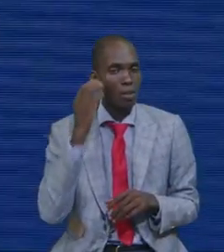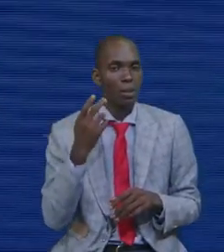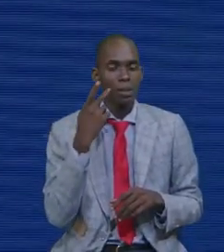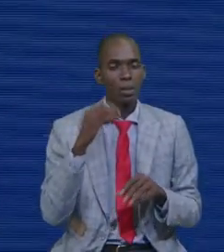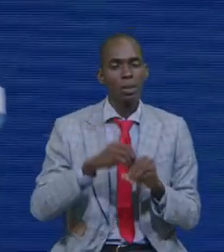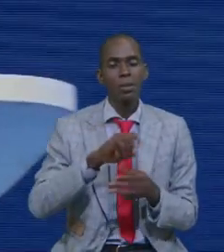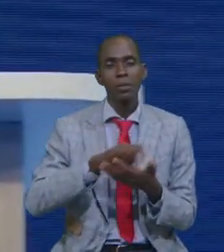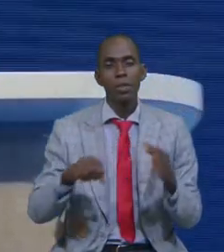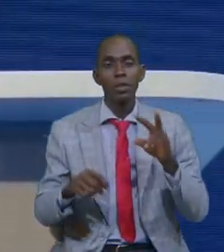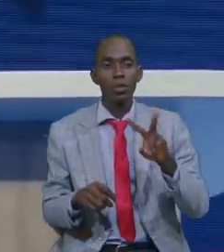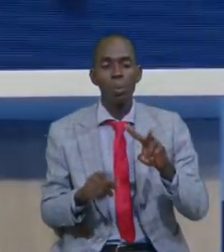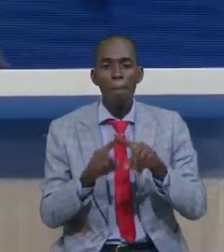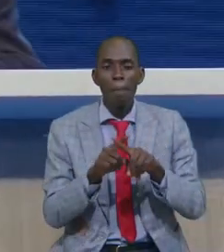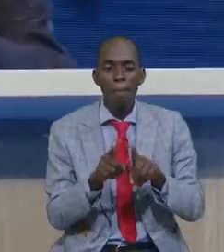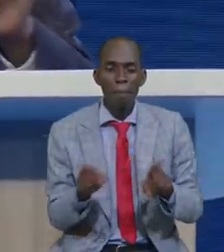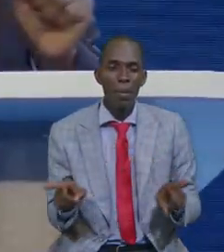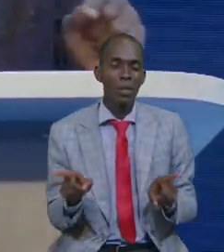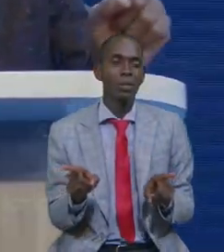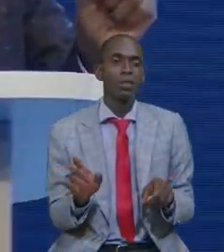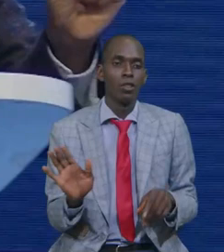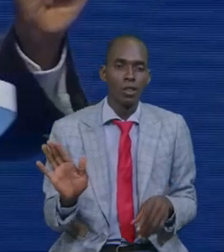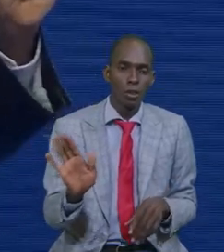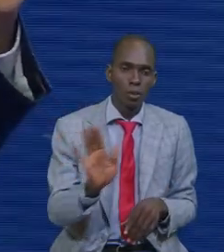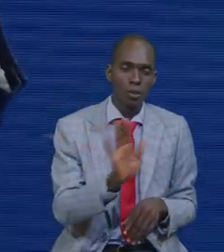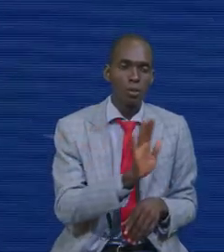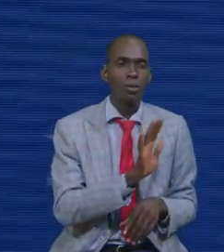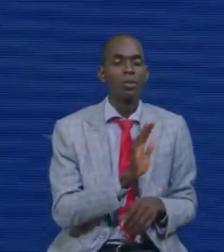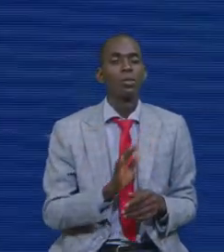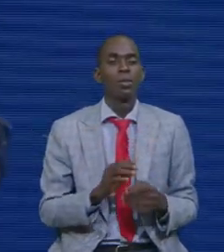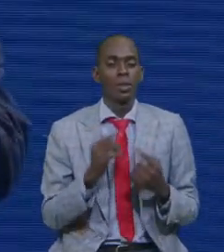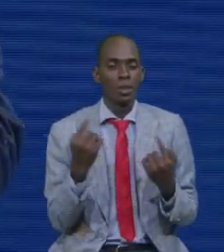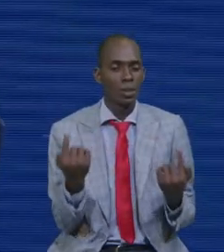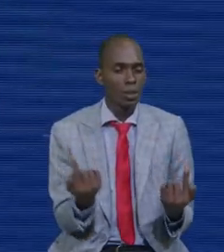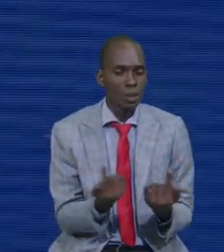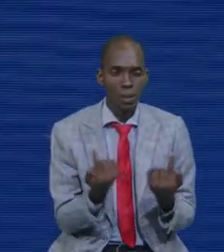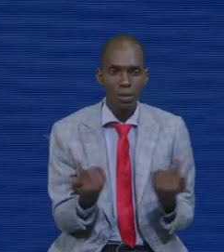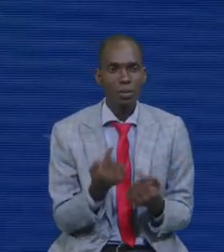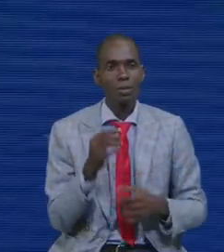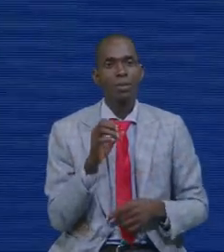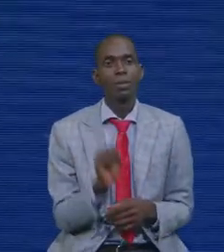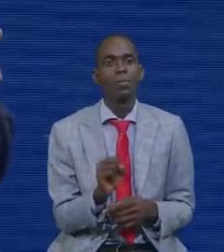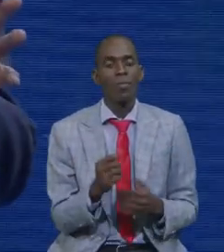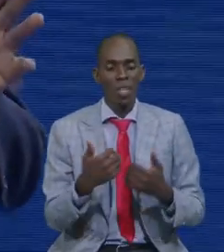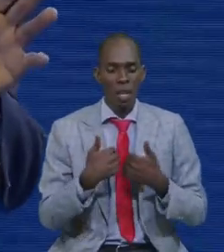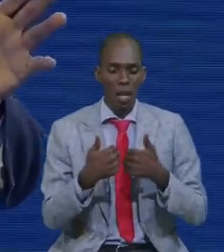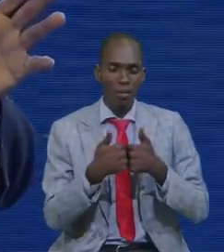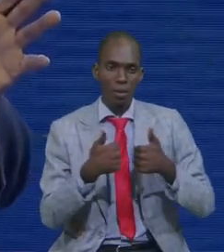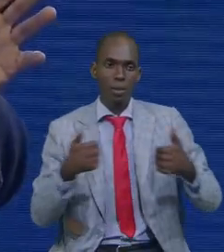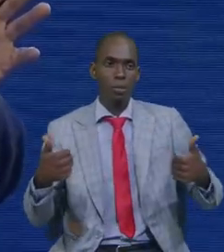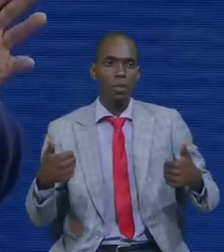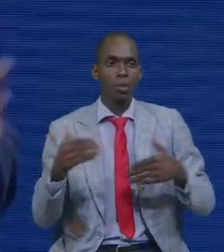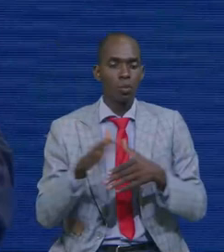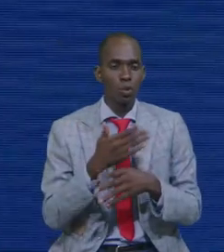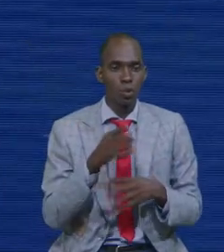verse 2. It says in verse 2, but your iniquities have separated between